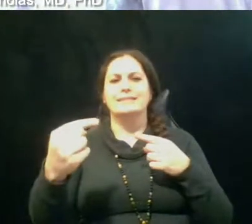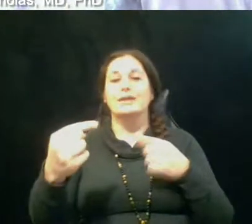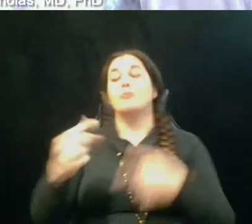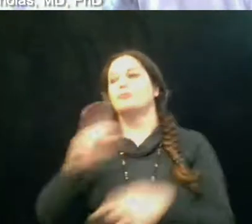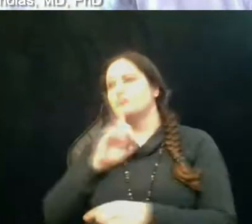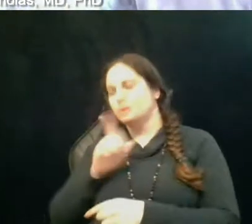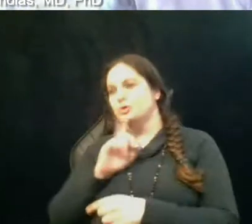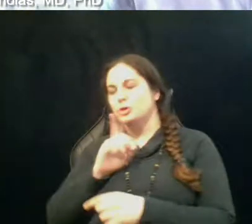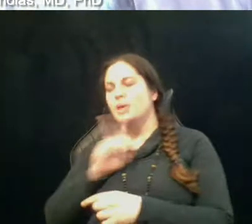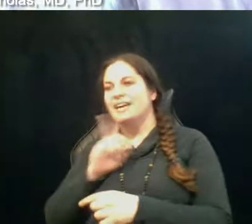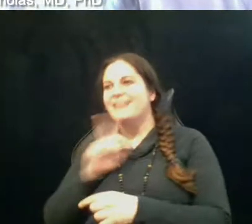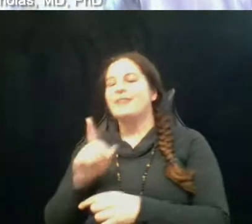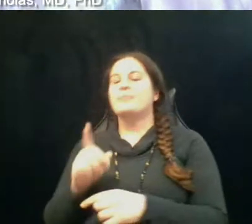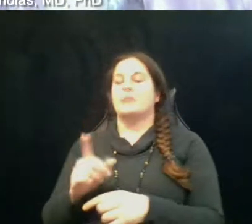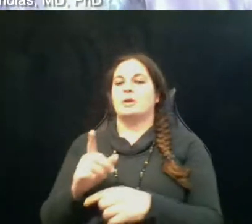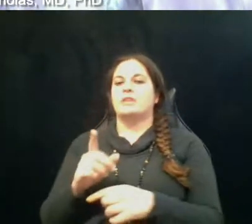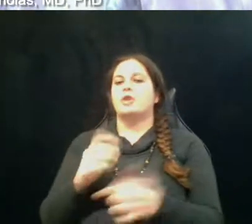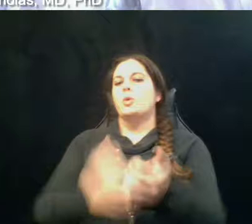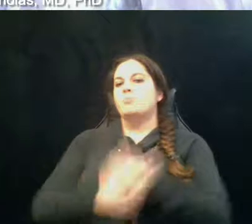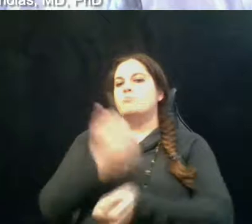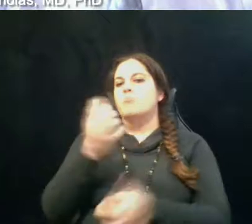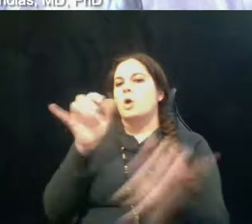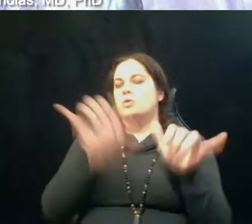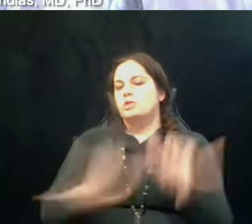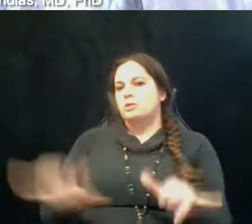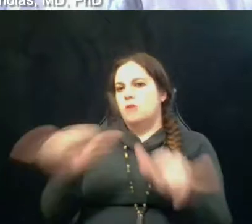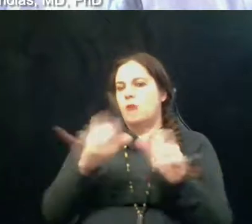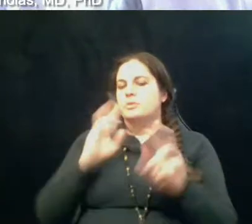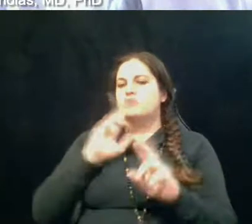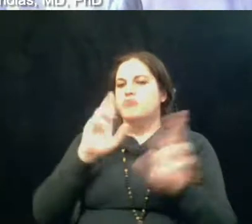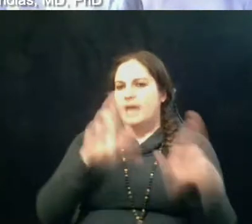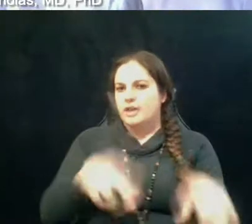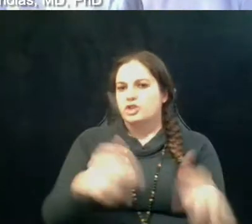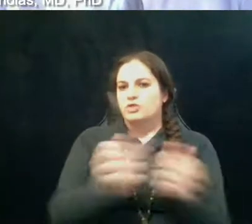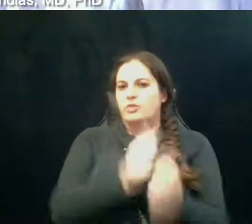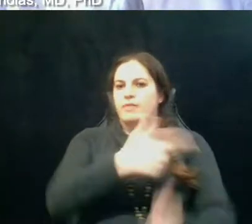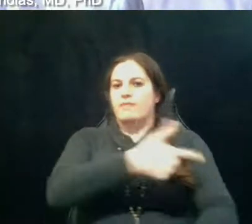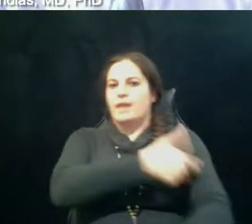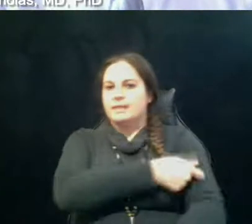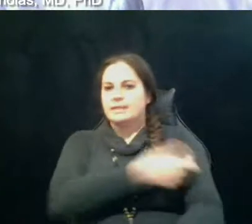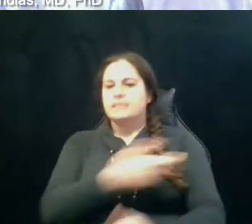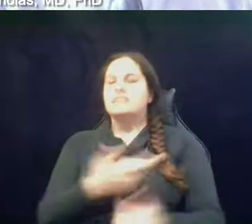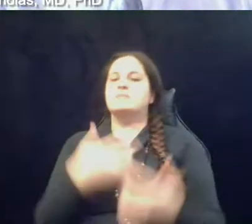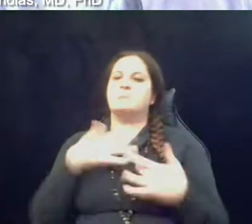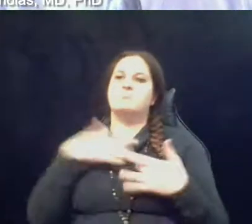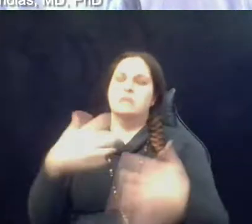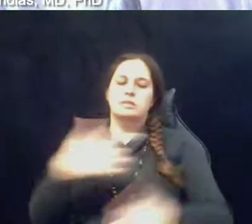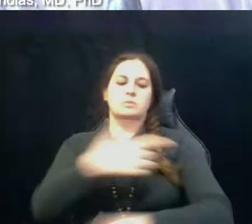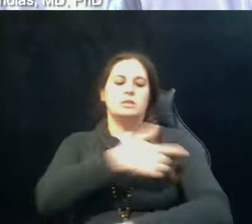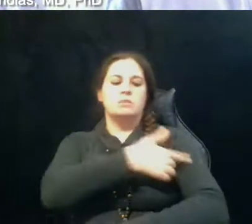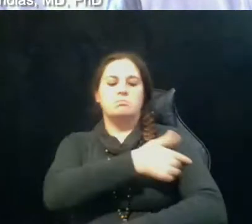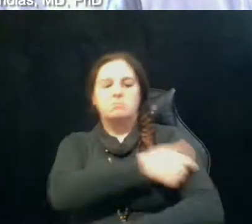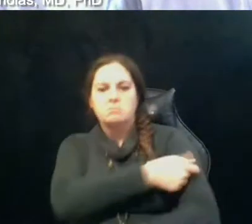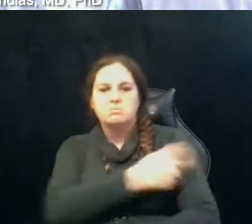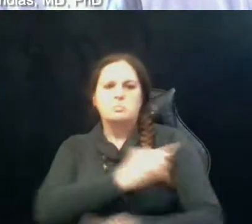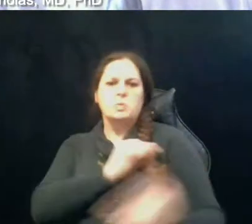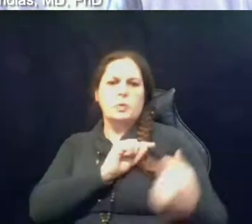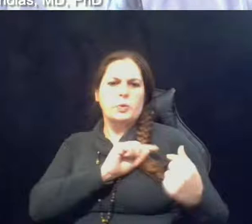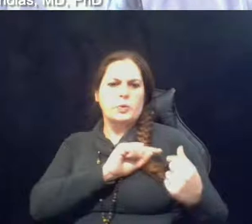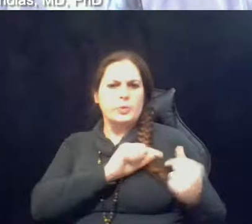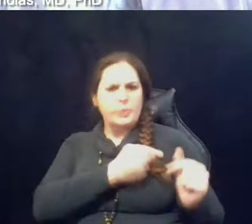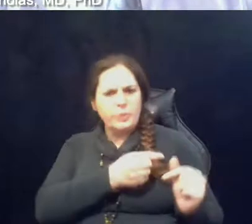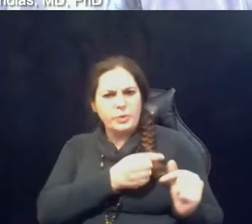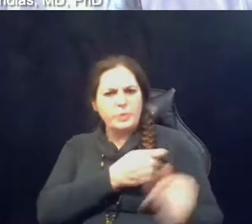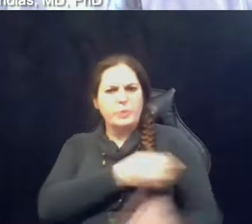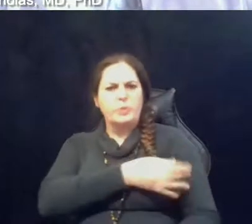the most common reactions with the vaccine are really some arm pain and tenderness. And honestly, when I got my vaccine, I